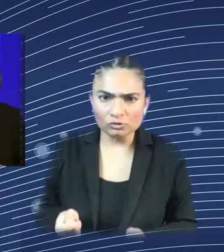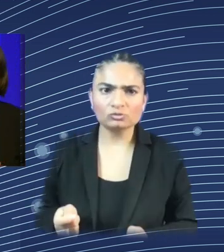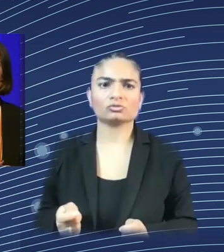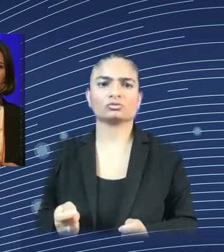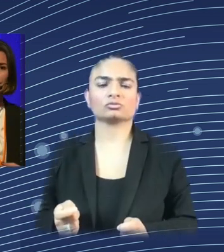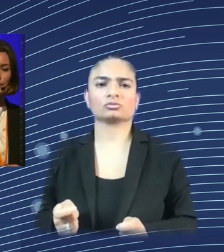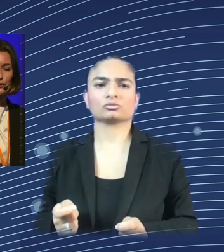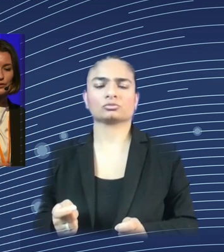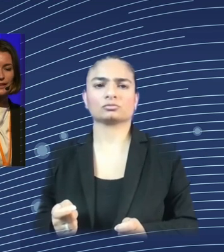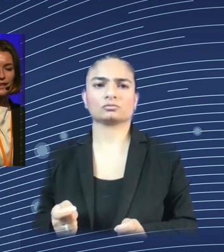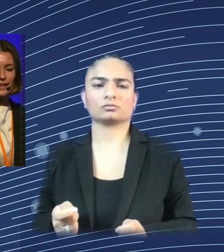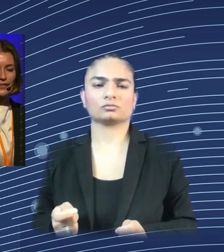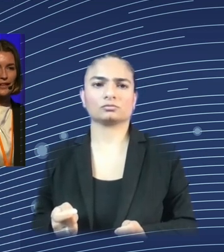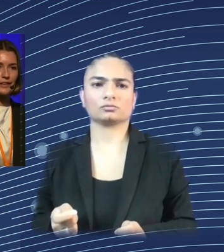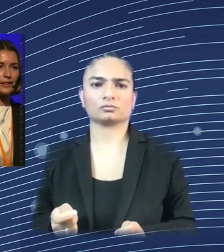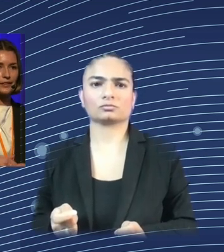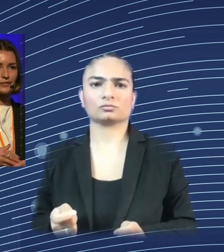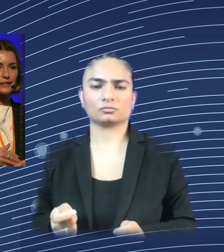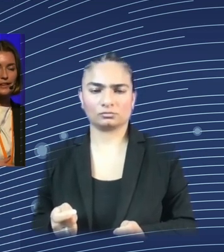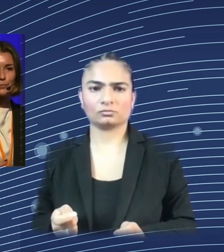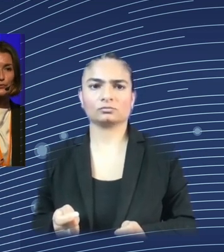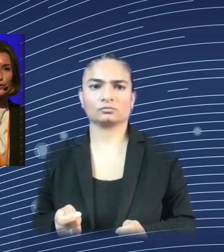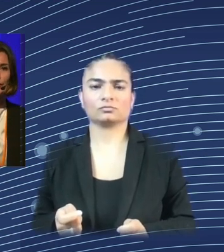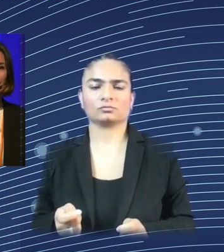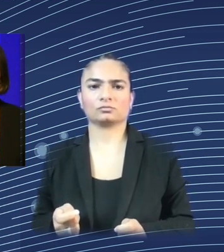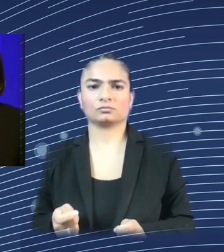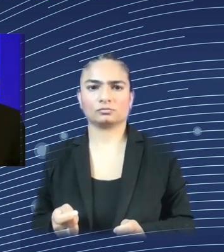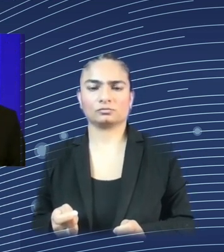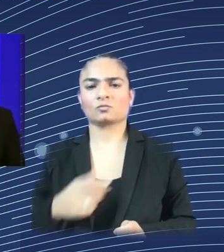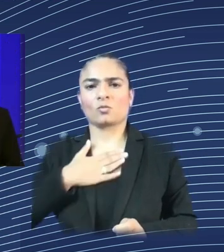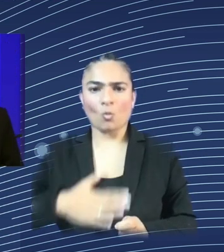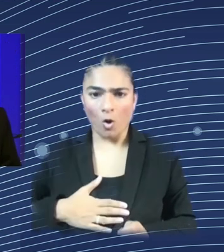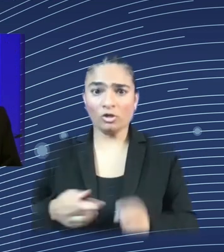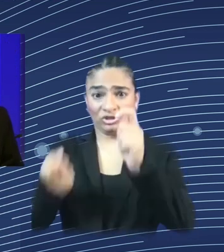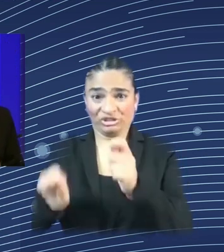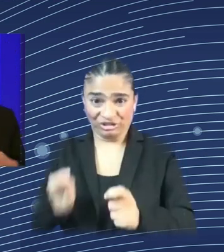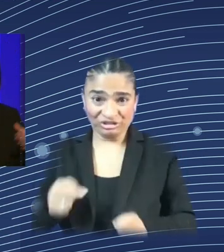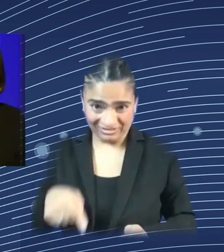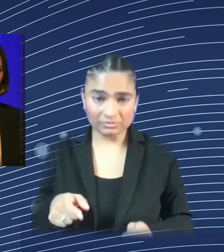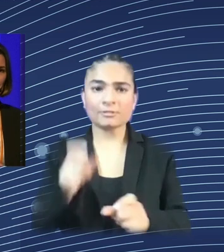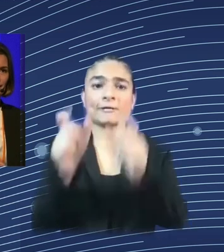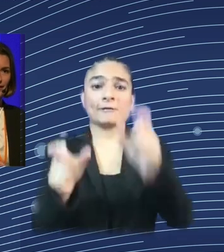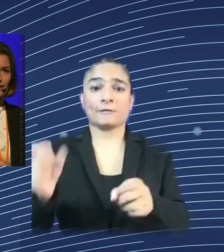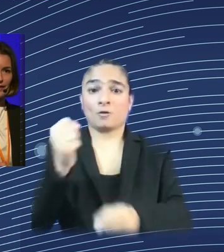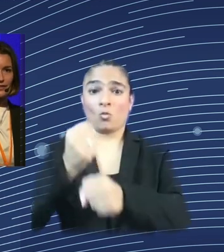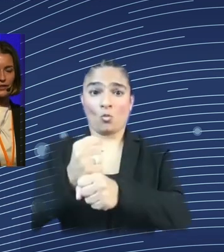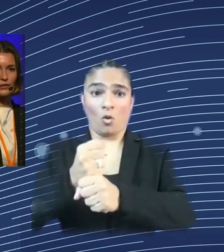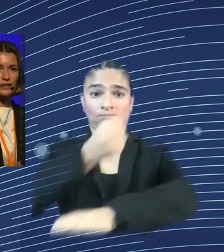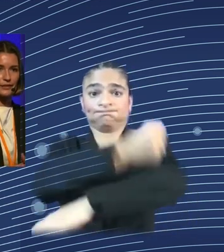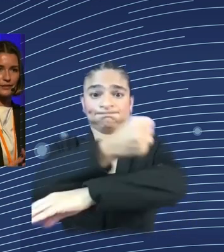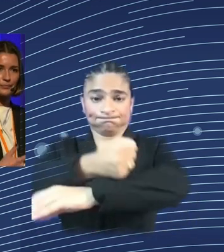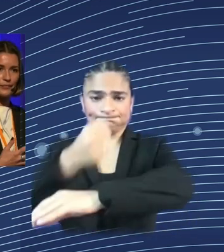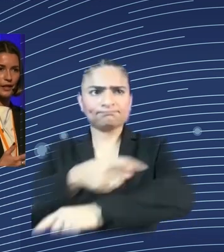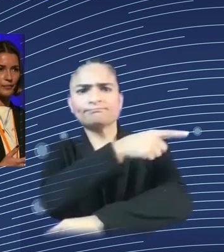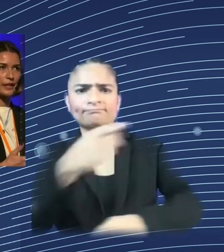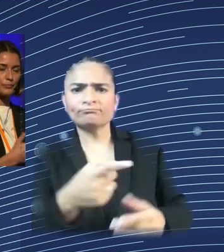were interviewing, they clearly prefer in-house development versus external or